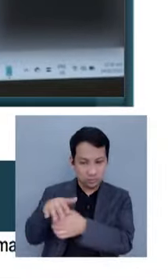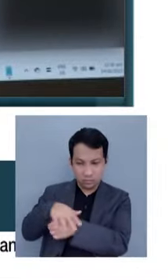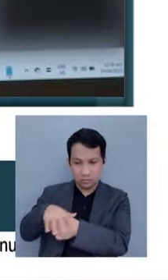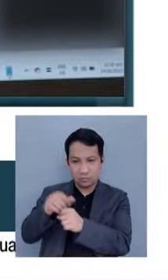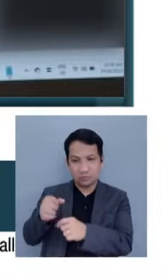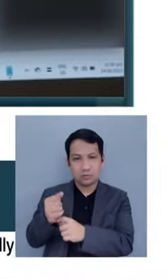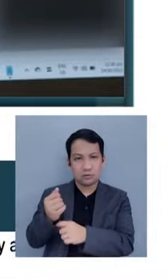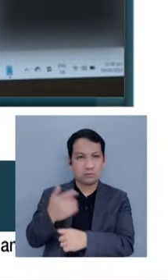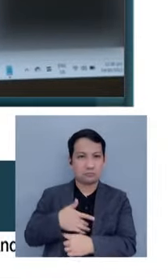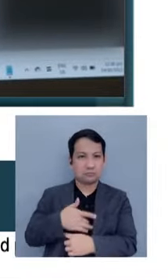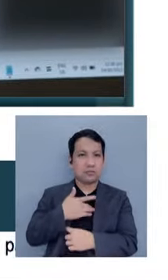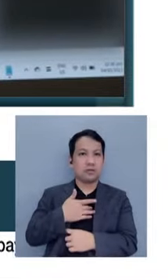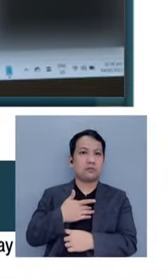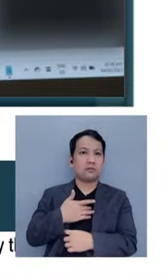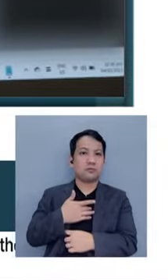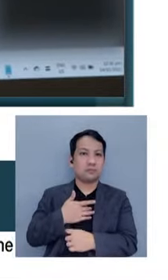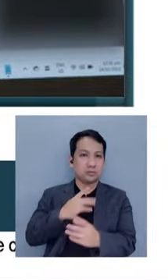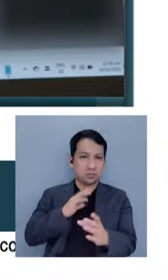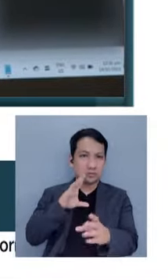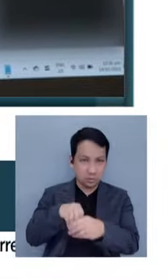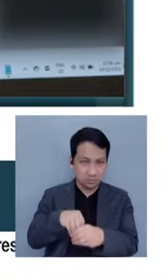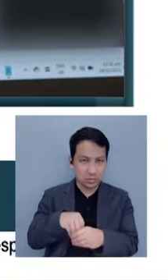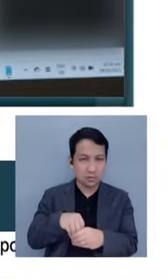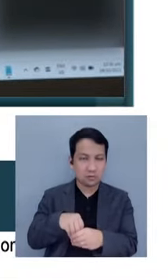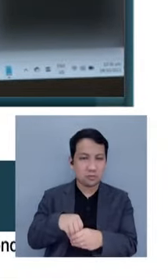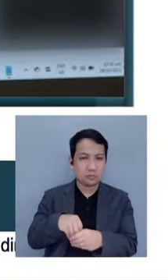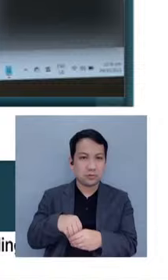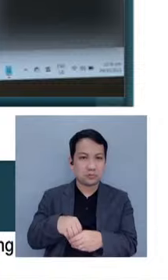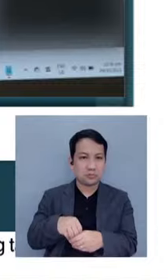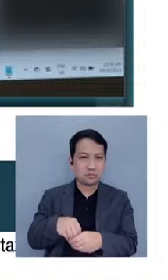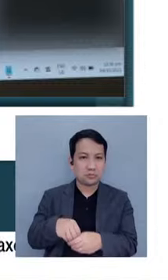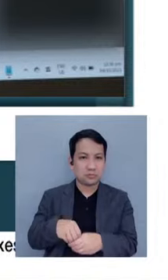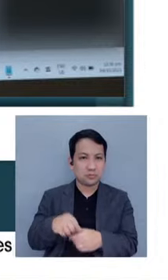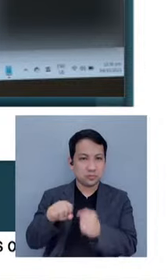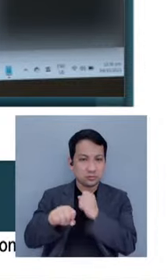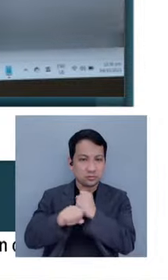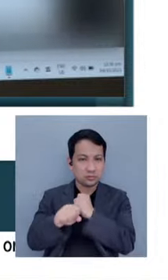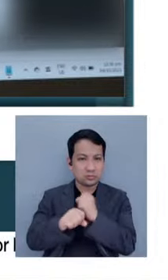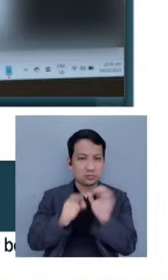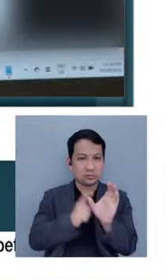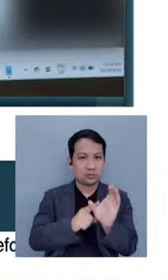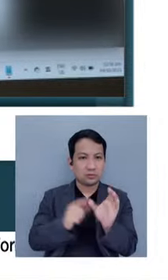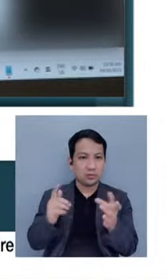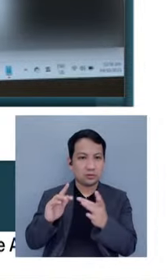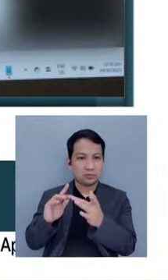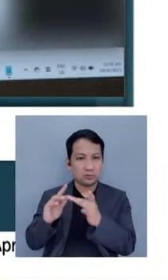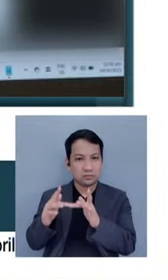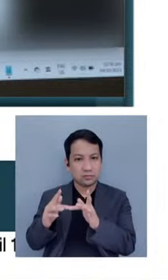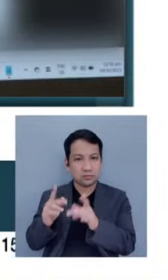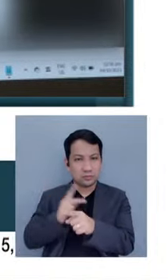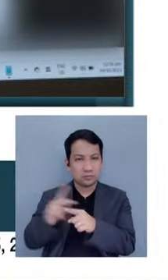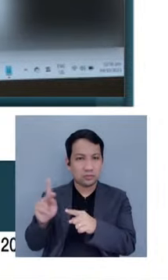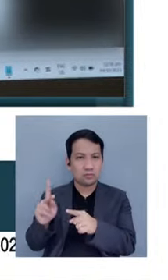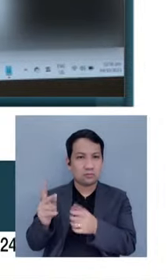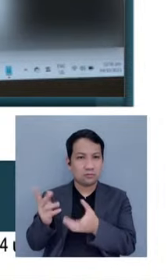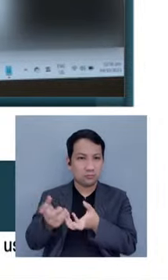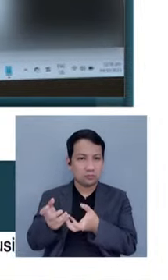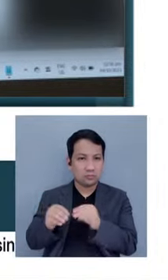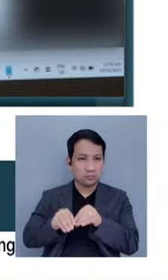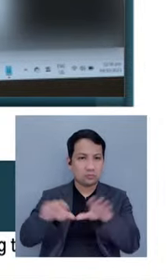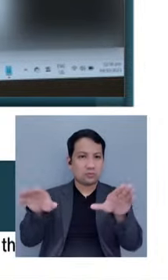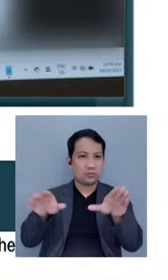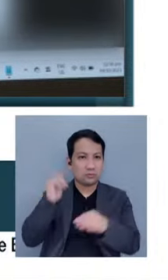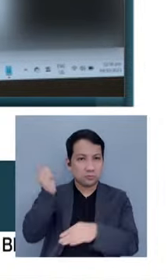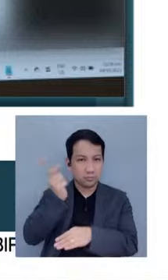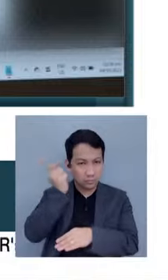more involved. And some of these activists are cyber security professionals who wanted to show government